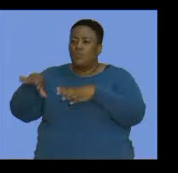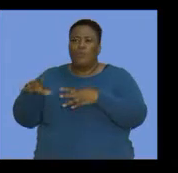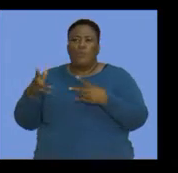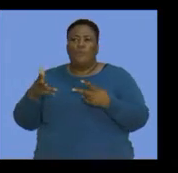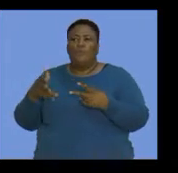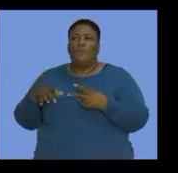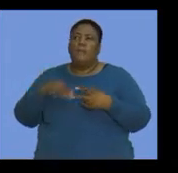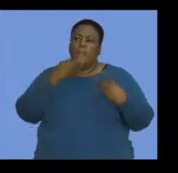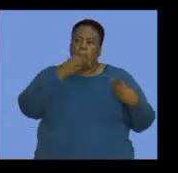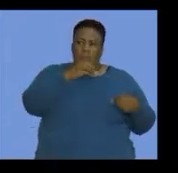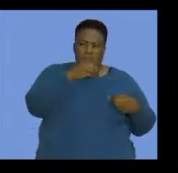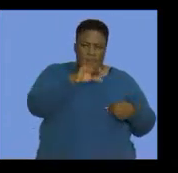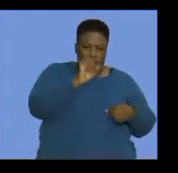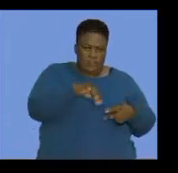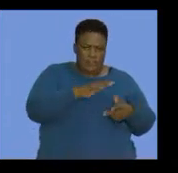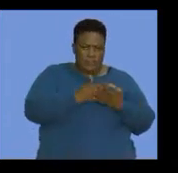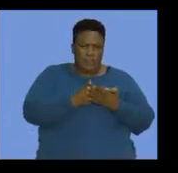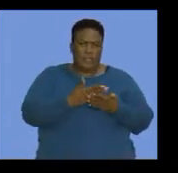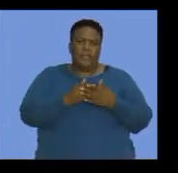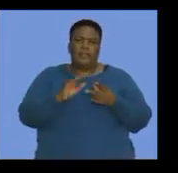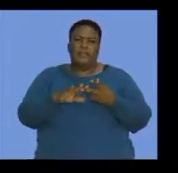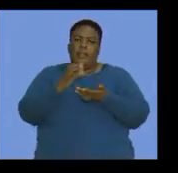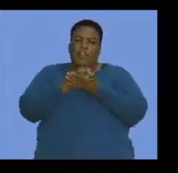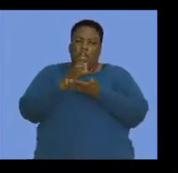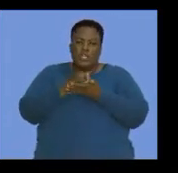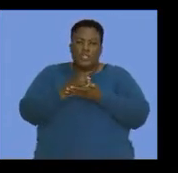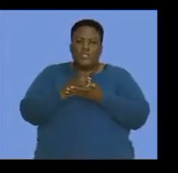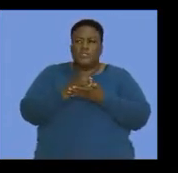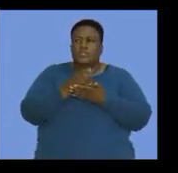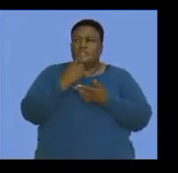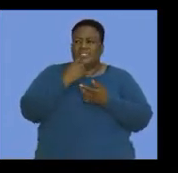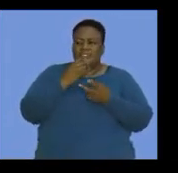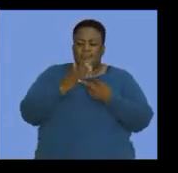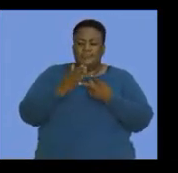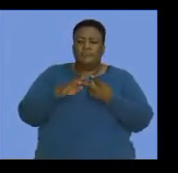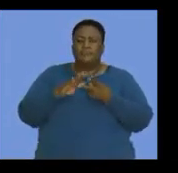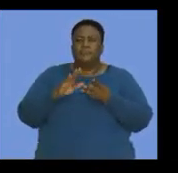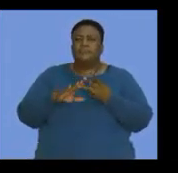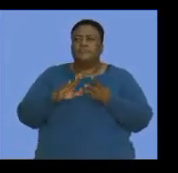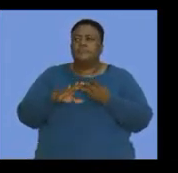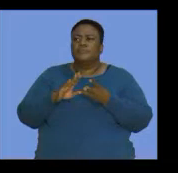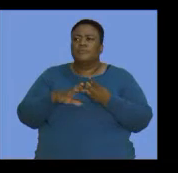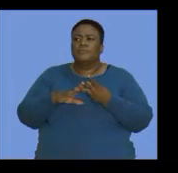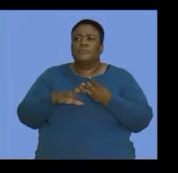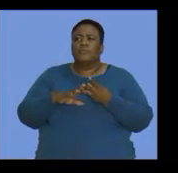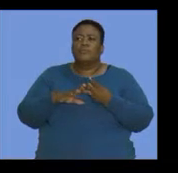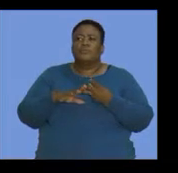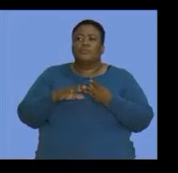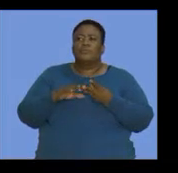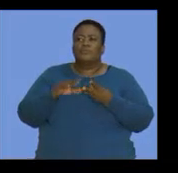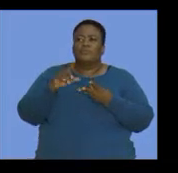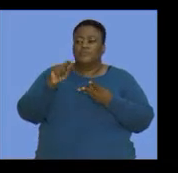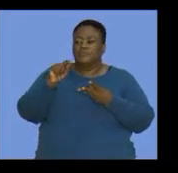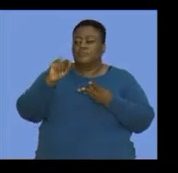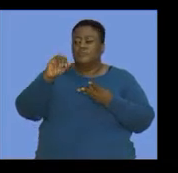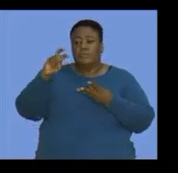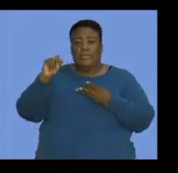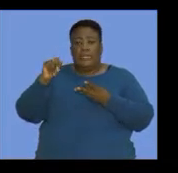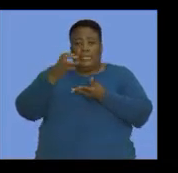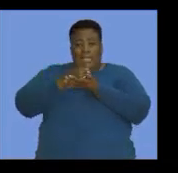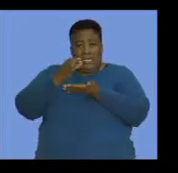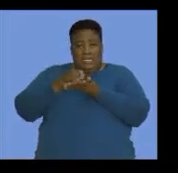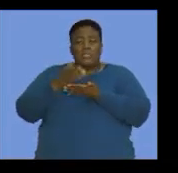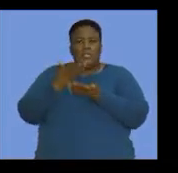So paper definitely can be recycled, glass can be recycled, aluminium and tin cans can be recycled